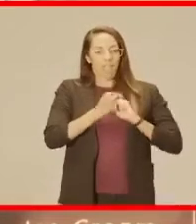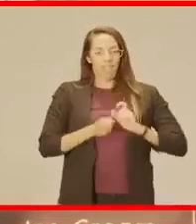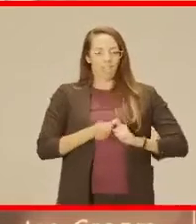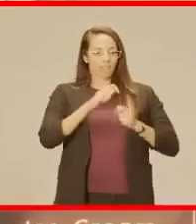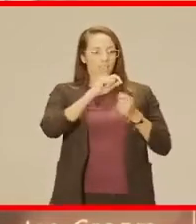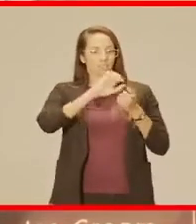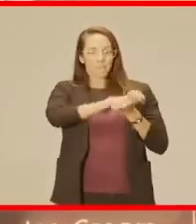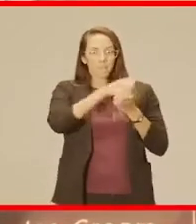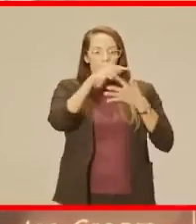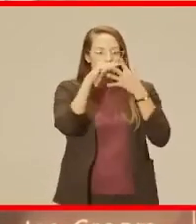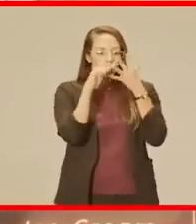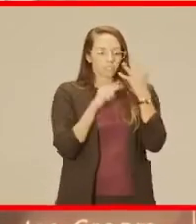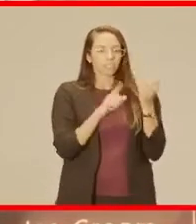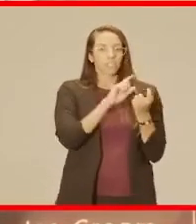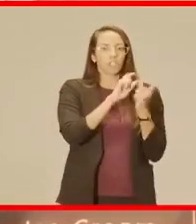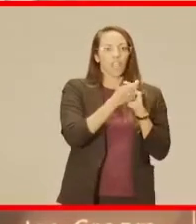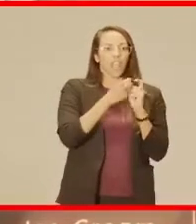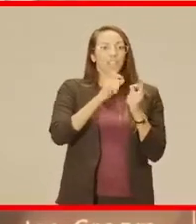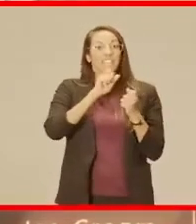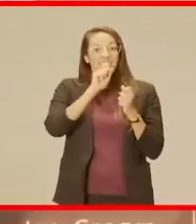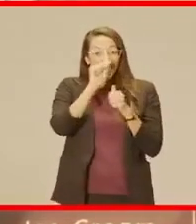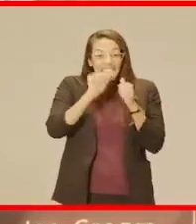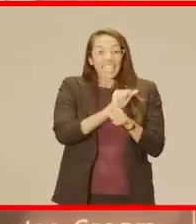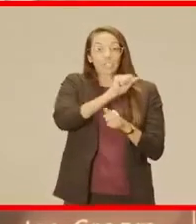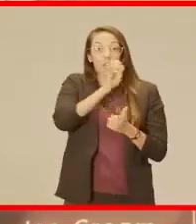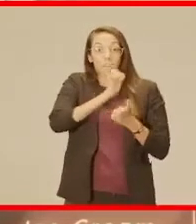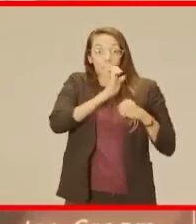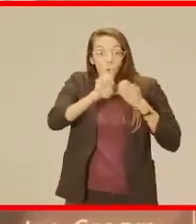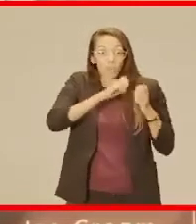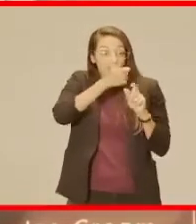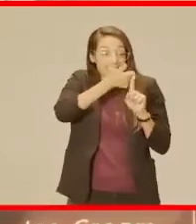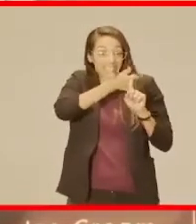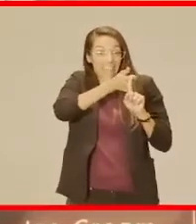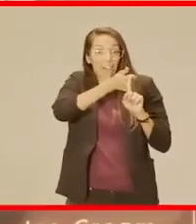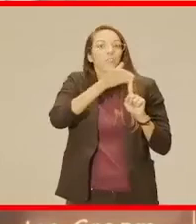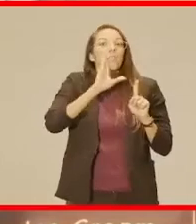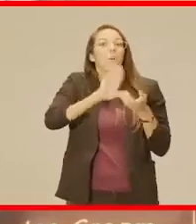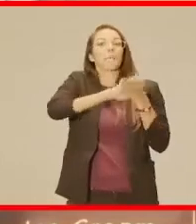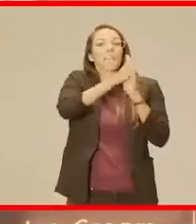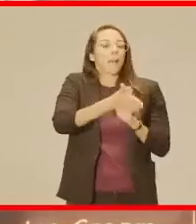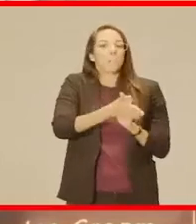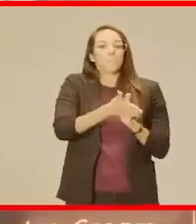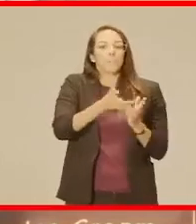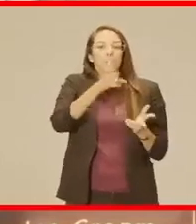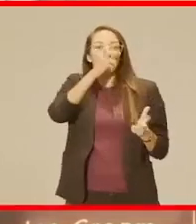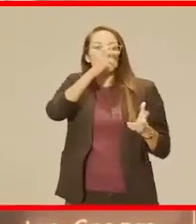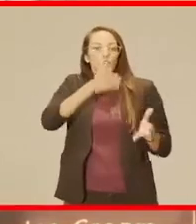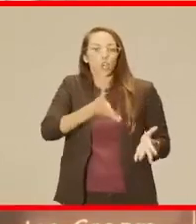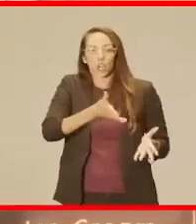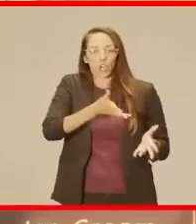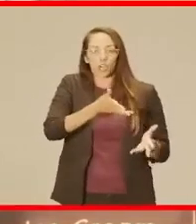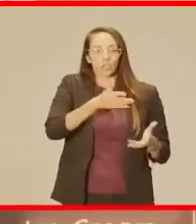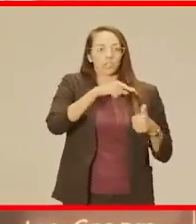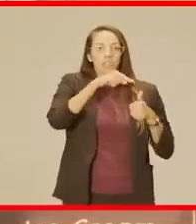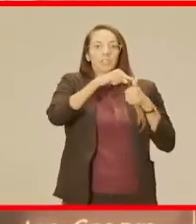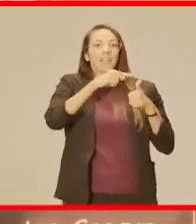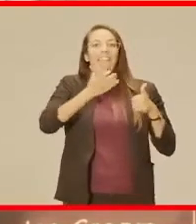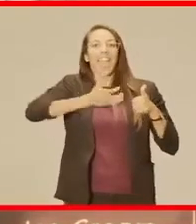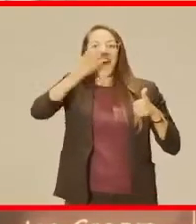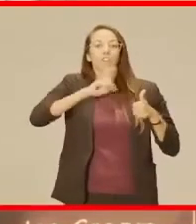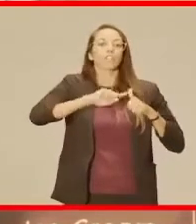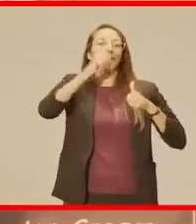on a rampage throughout Paris, and Marinette and Adrienne must transform, capture the